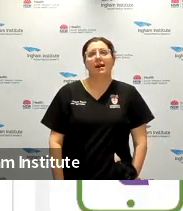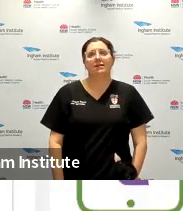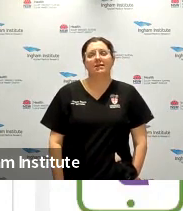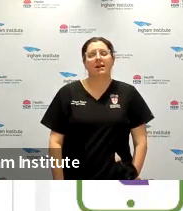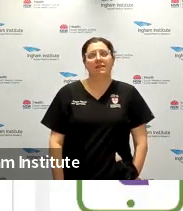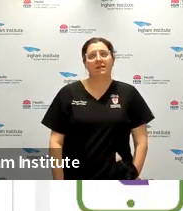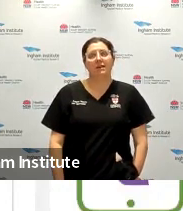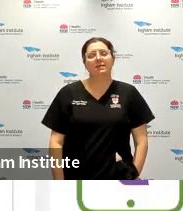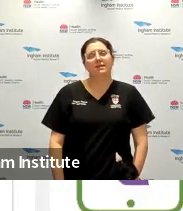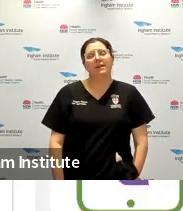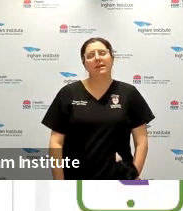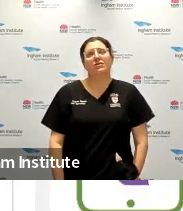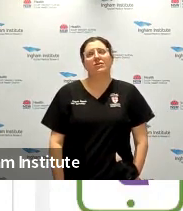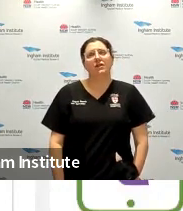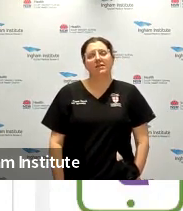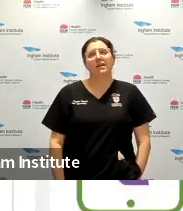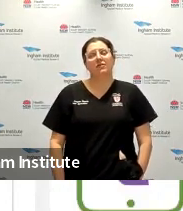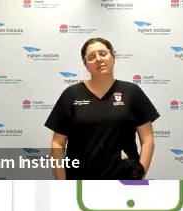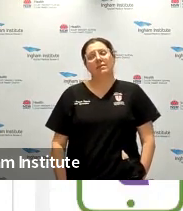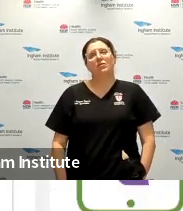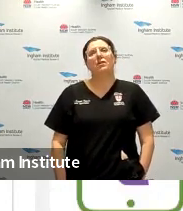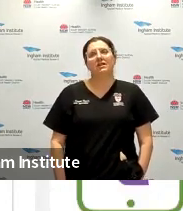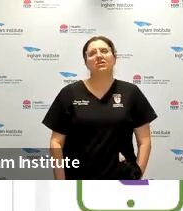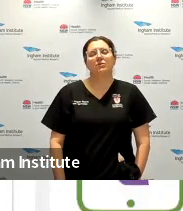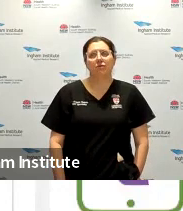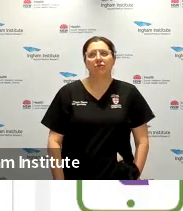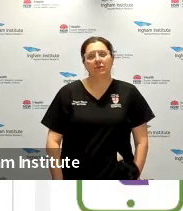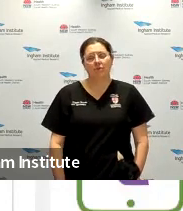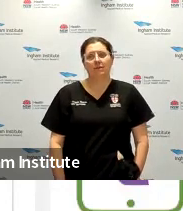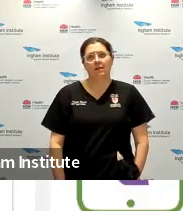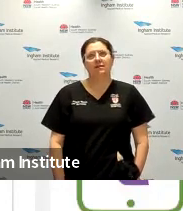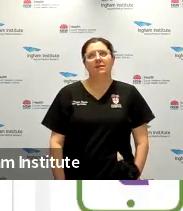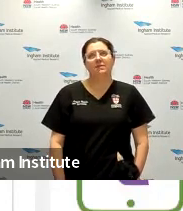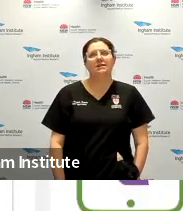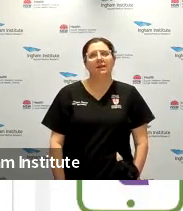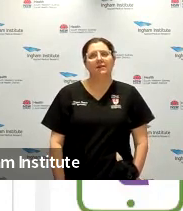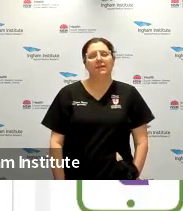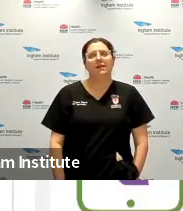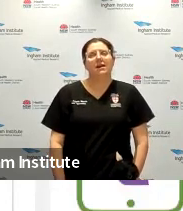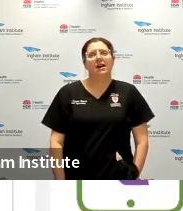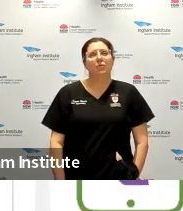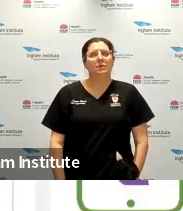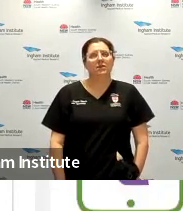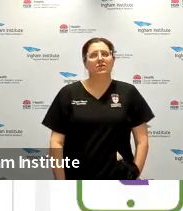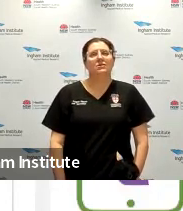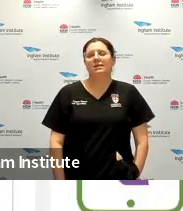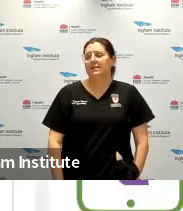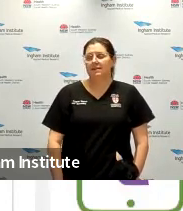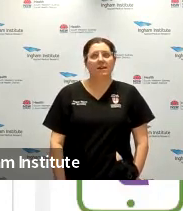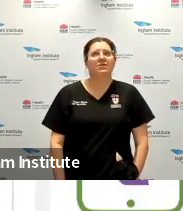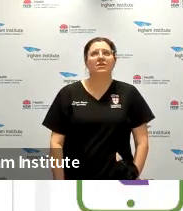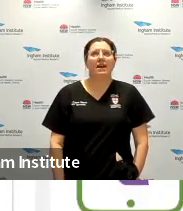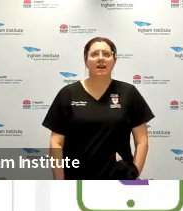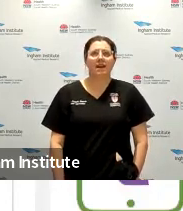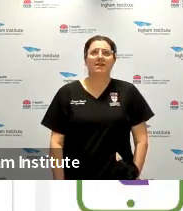Arabic, and Vietnamese. And also has a medical practitioner portal, which we'll discuss in some detail. And what women do is